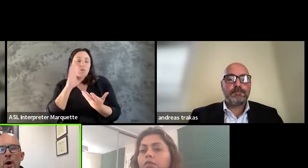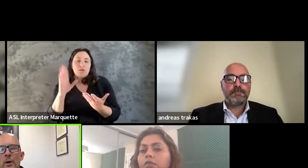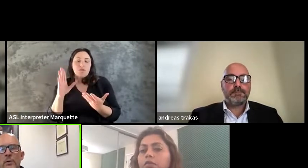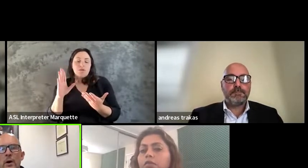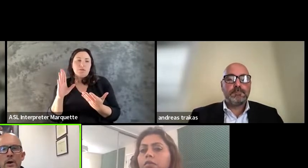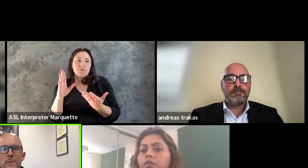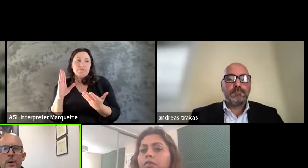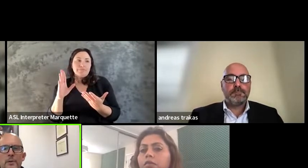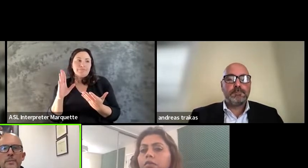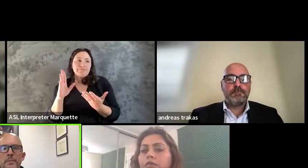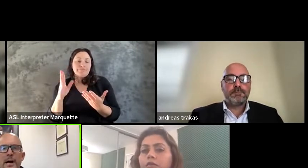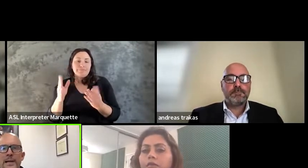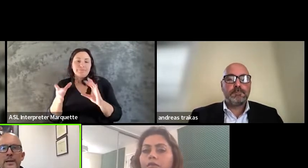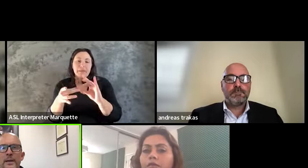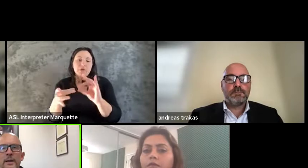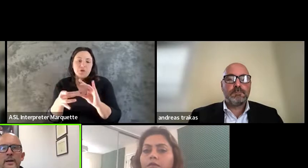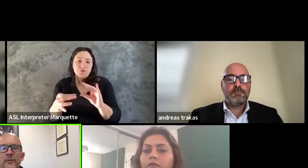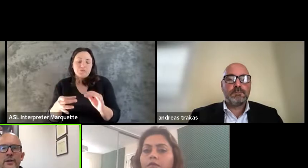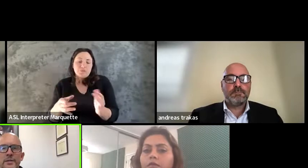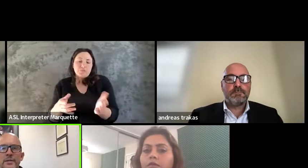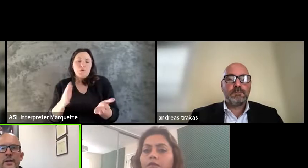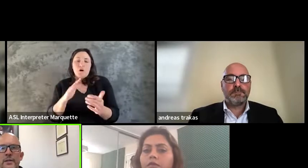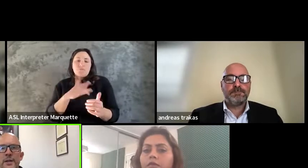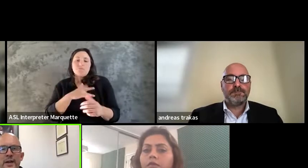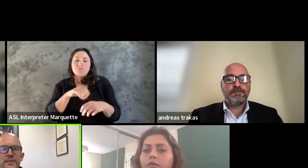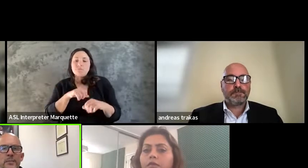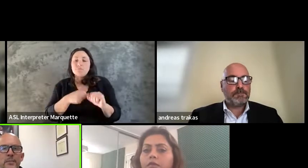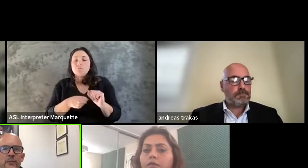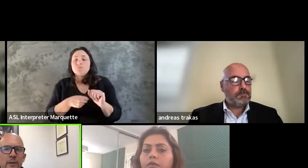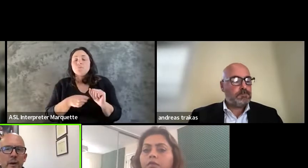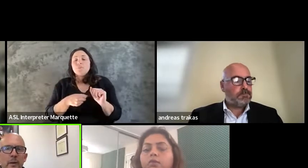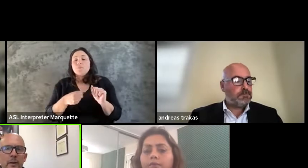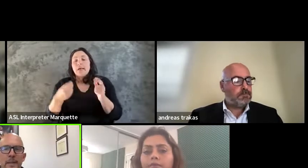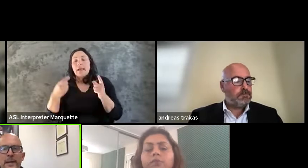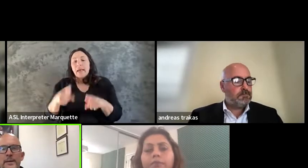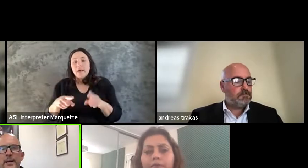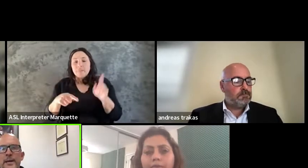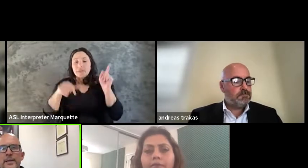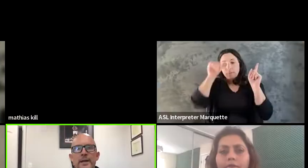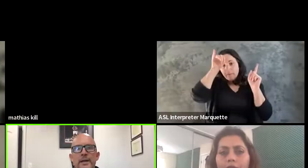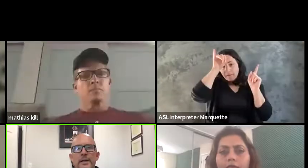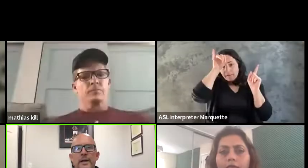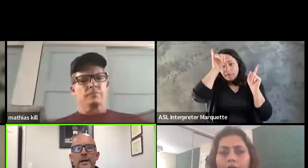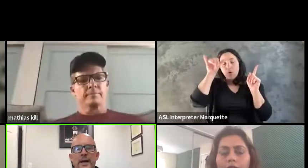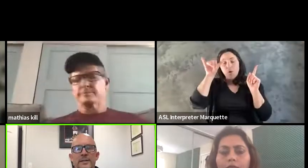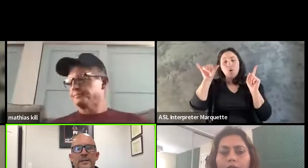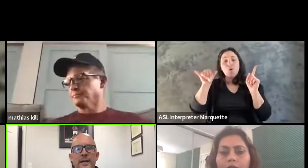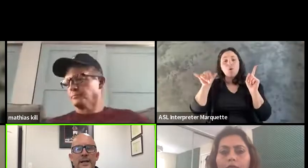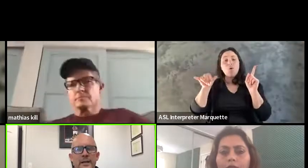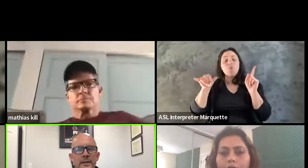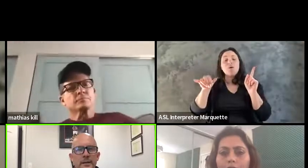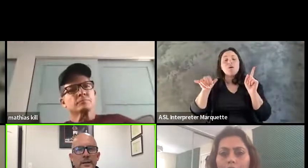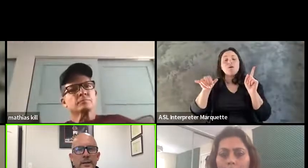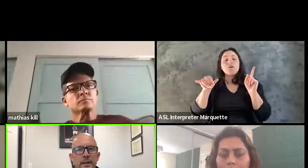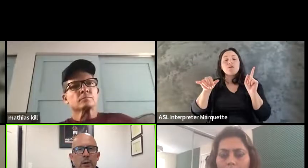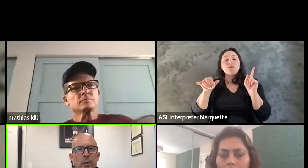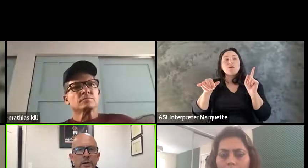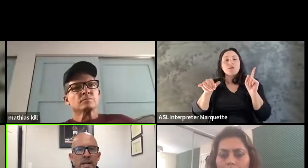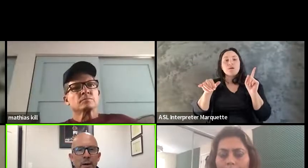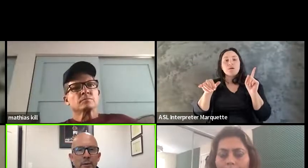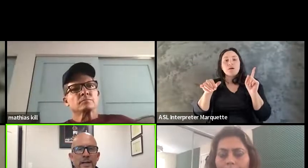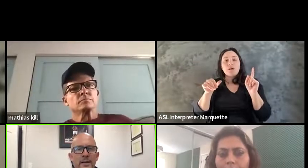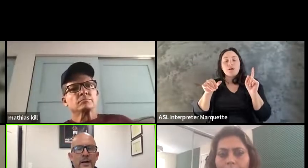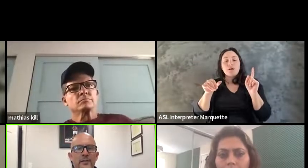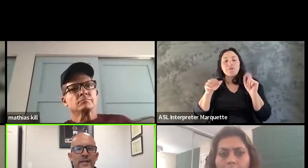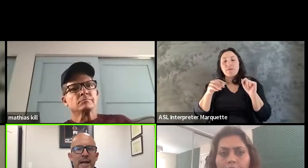we're all heartbroken by first the events in Buffalo and then the events in